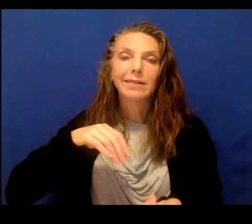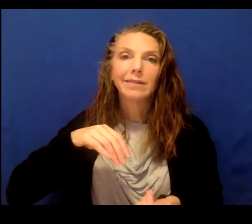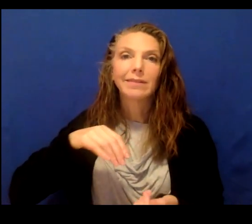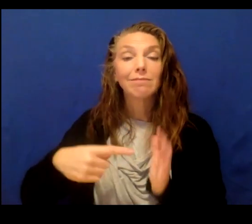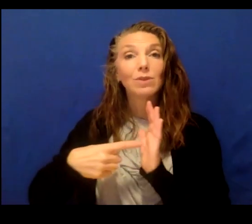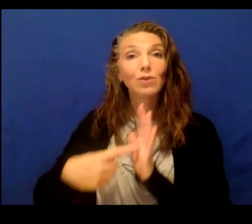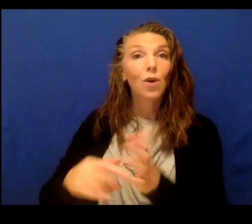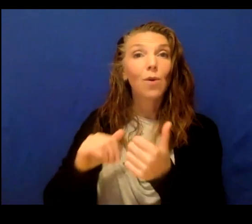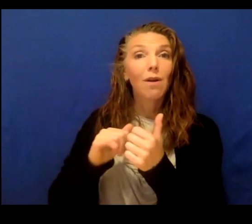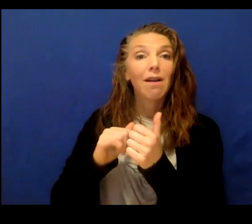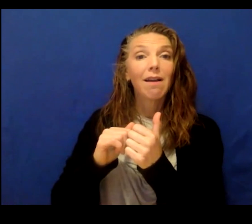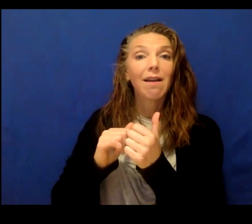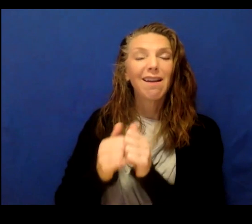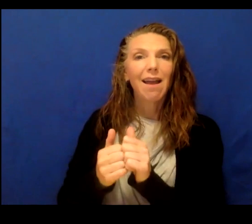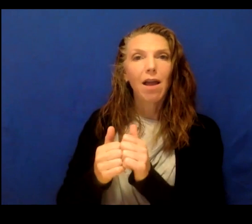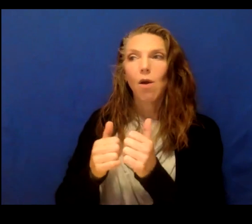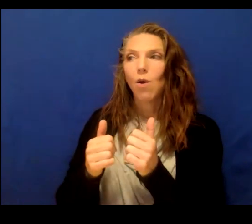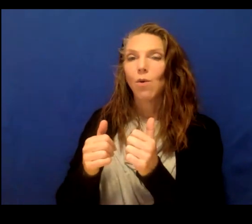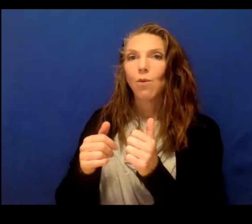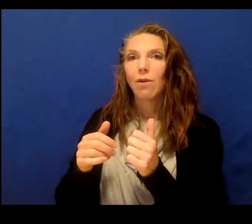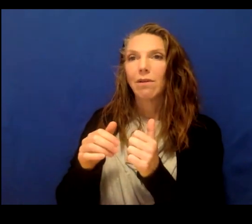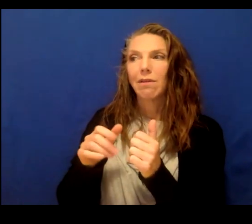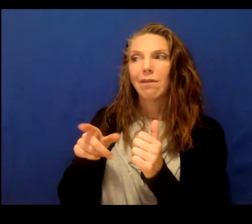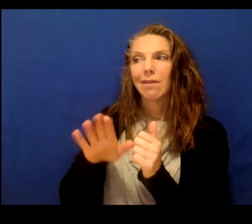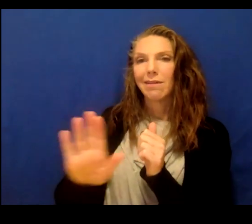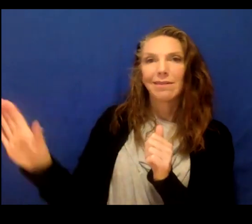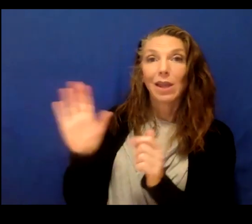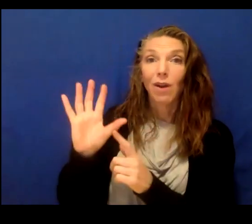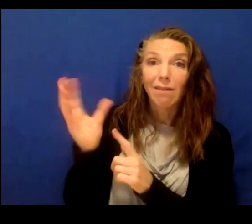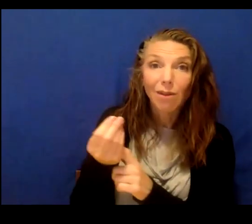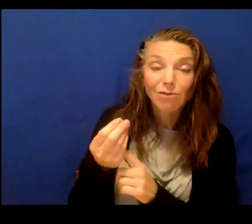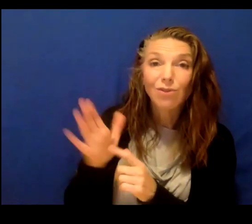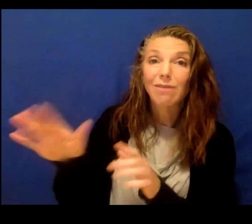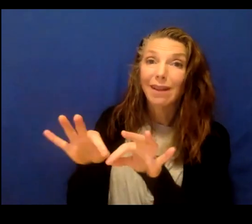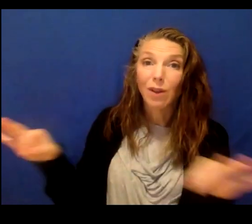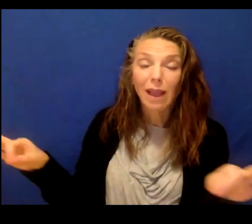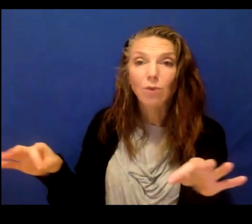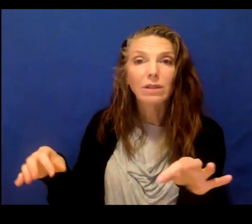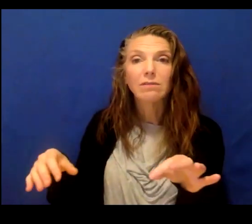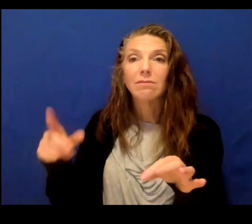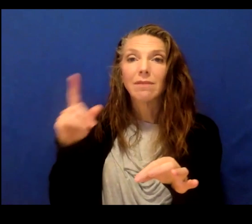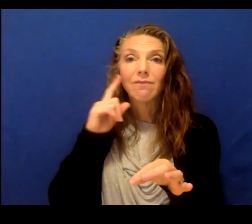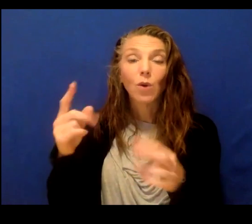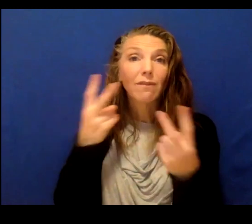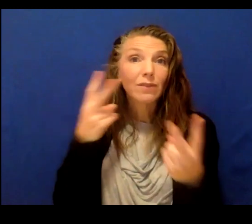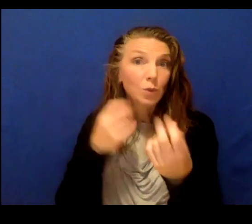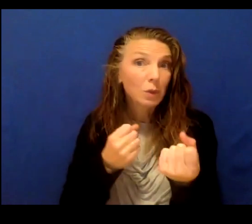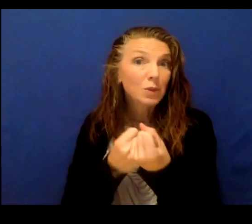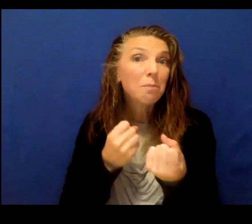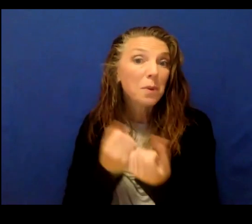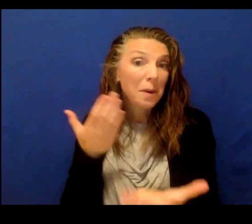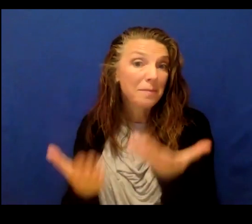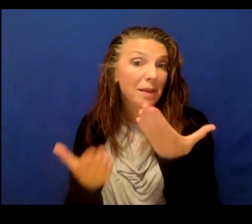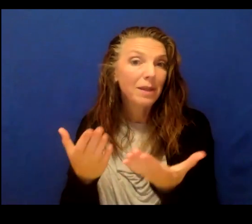representations of children's home cultures or languages, even within, you know, the visual supports or